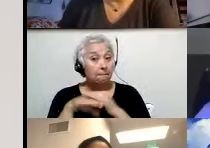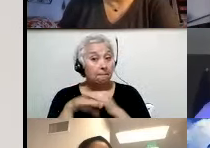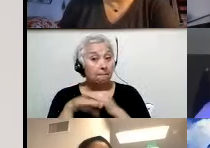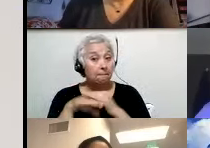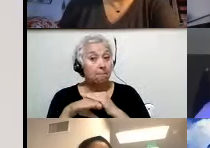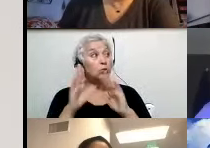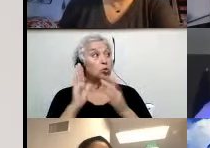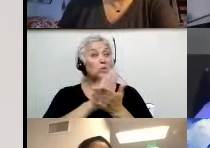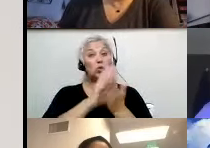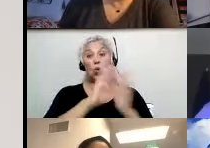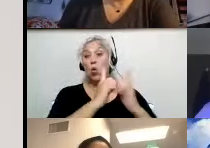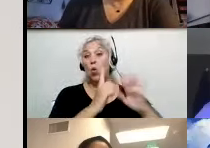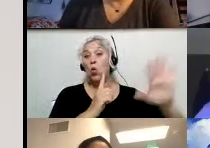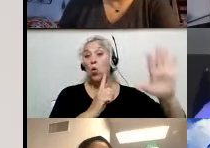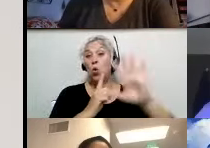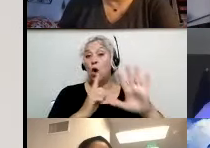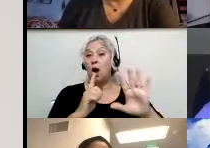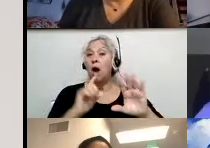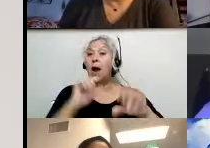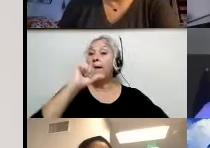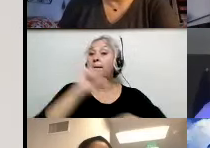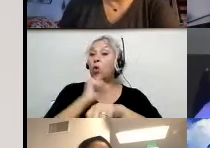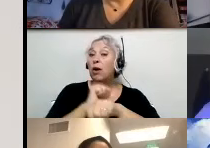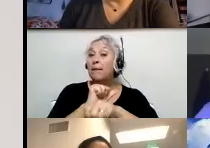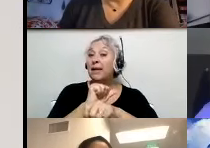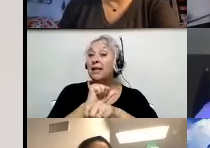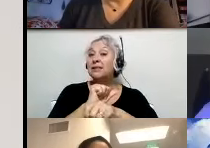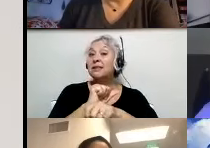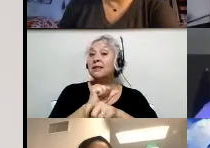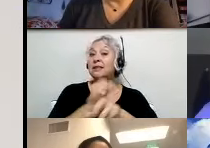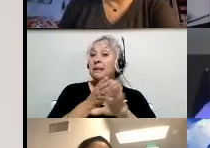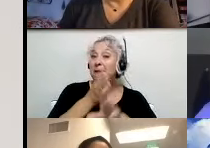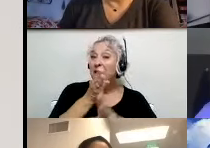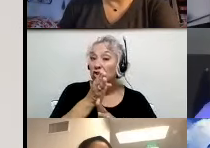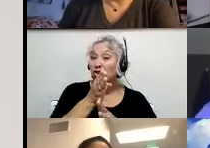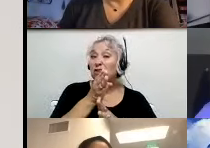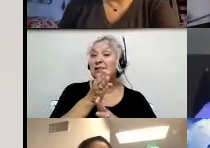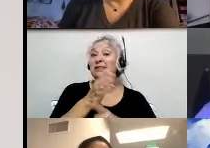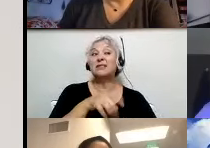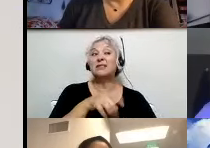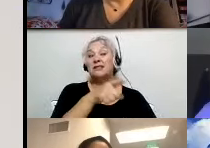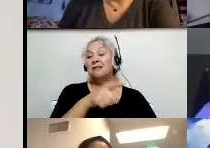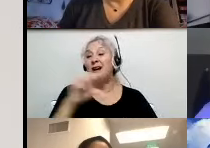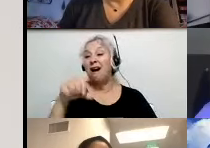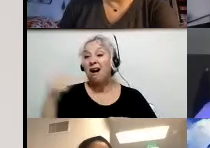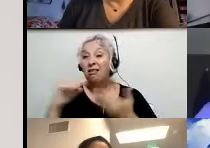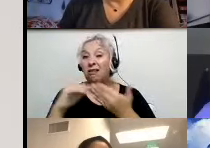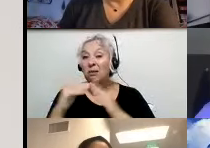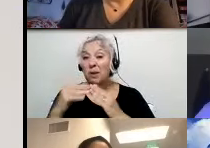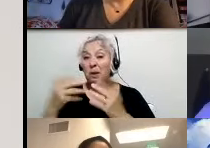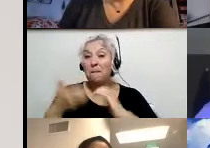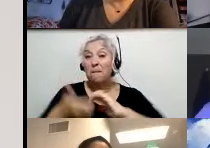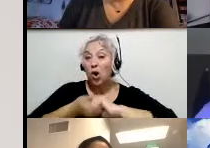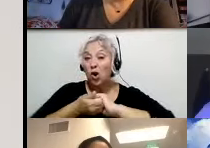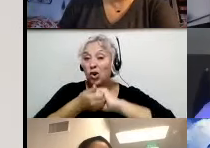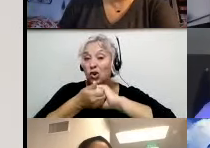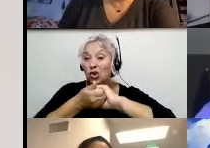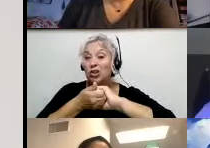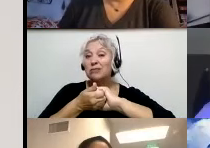to pre-employment transition specialists or career tech staff or other community partners, including